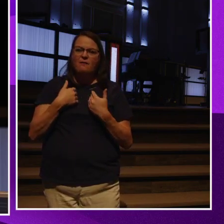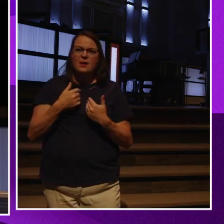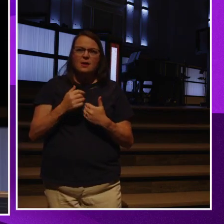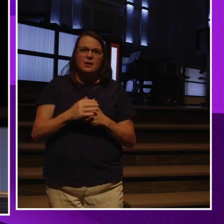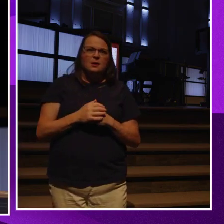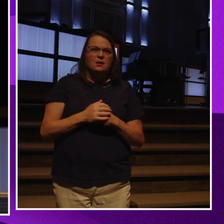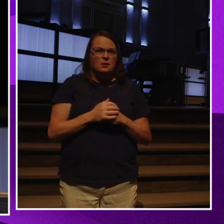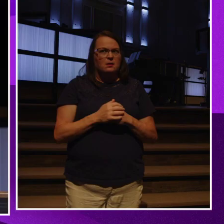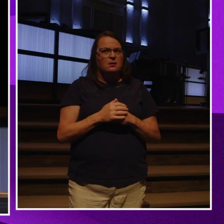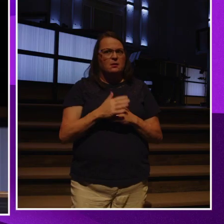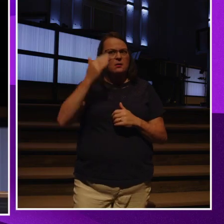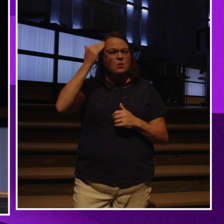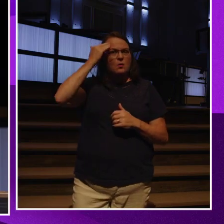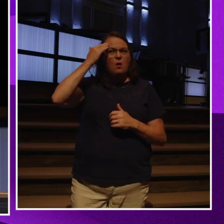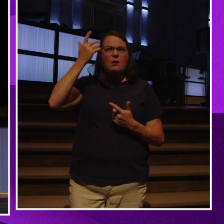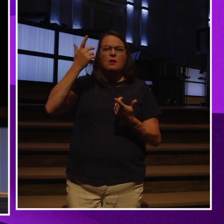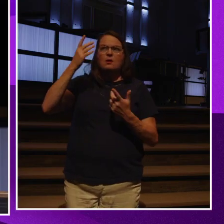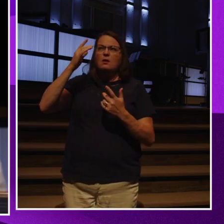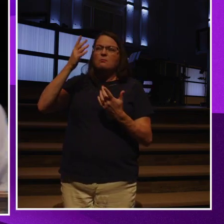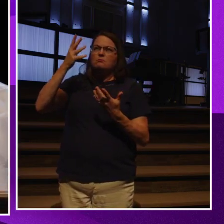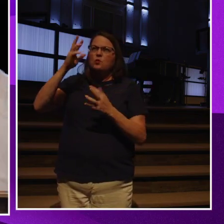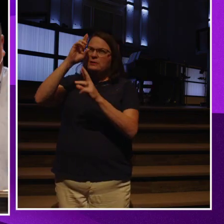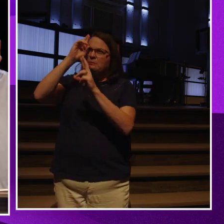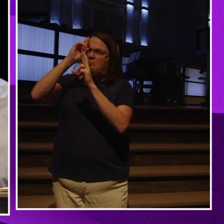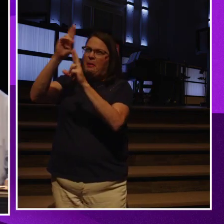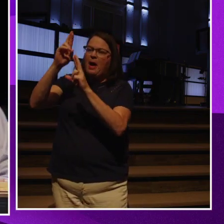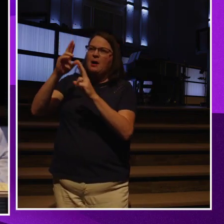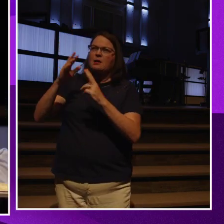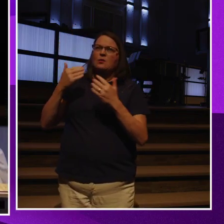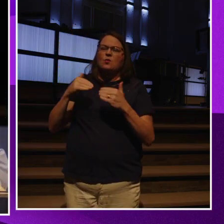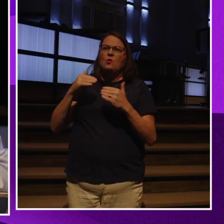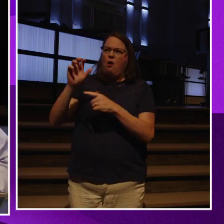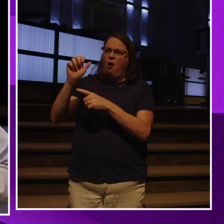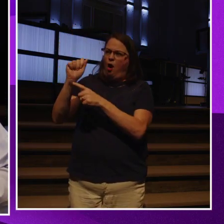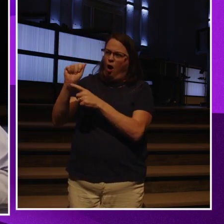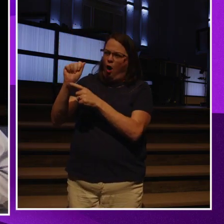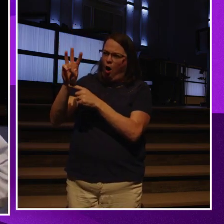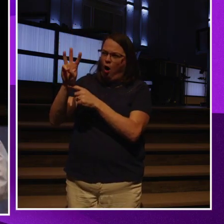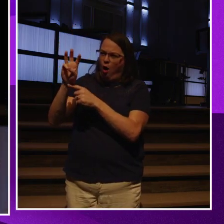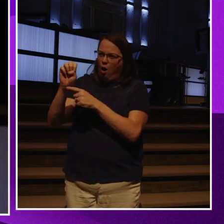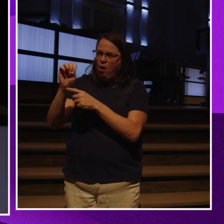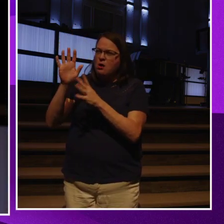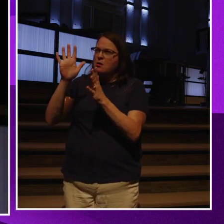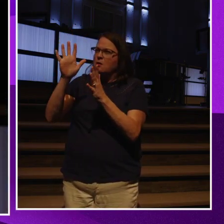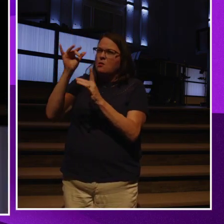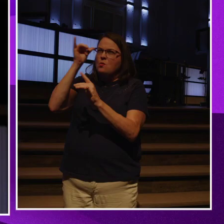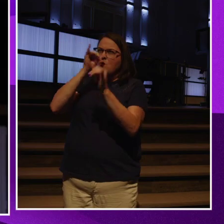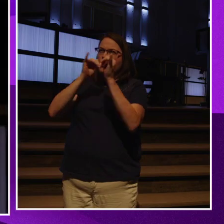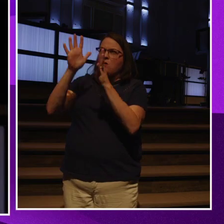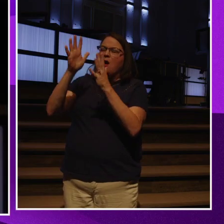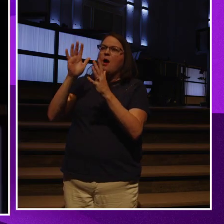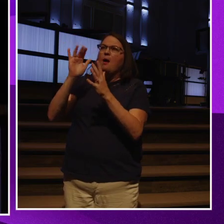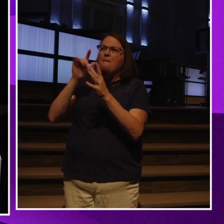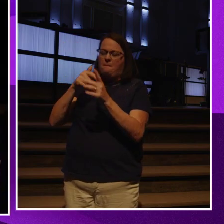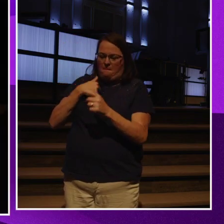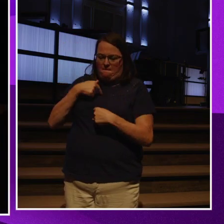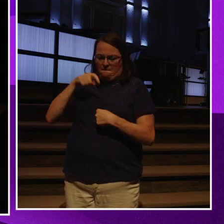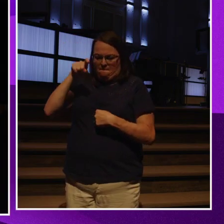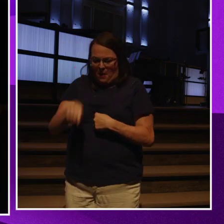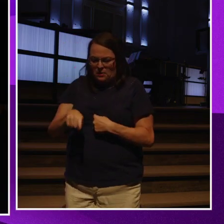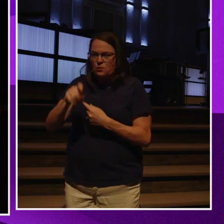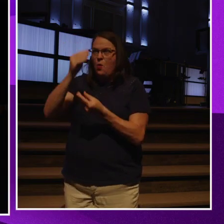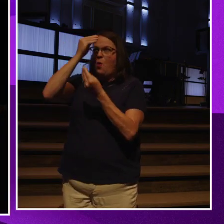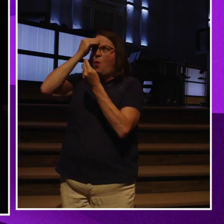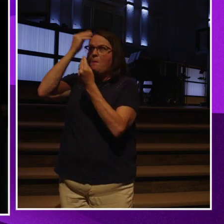that awe, that respect of who God is, that it causes us to obey. Proverbs tells us that fear of